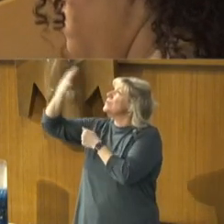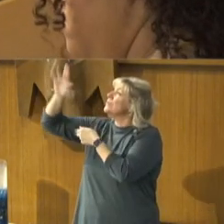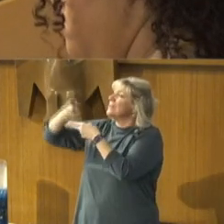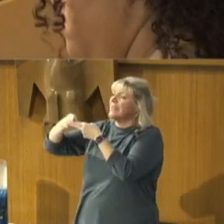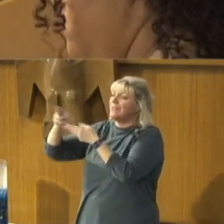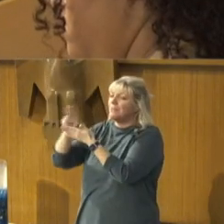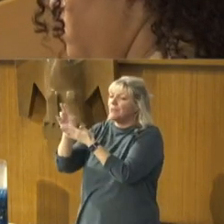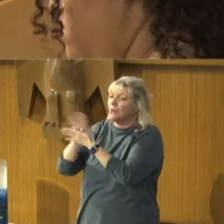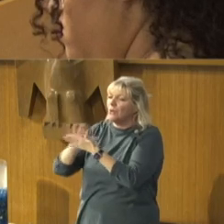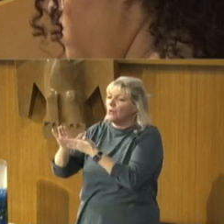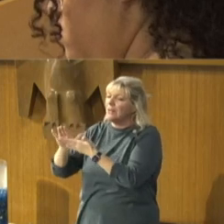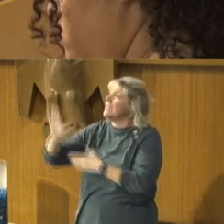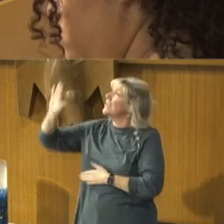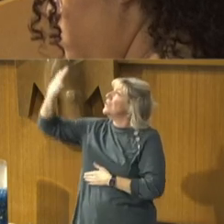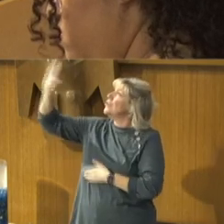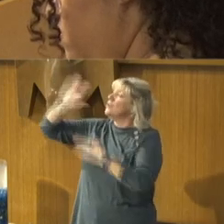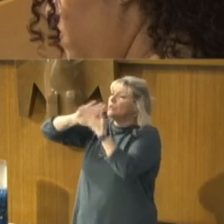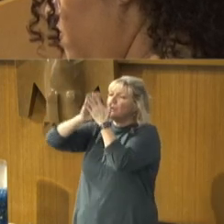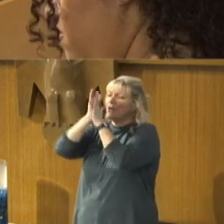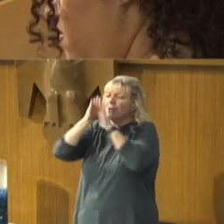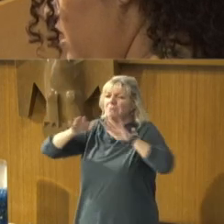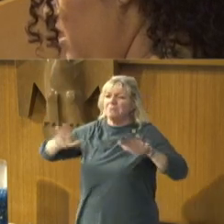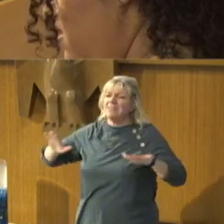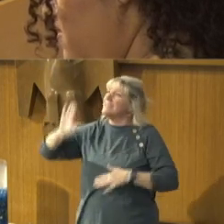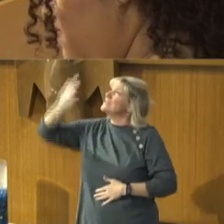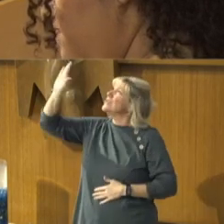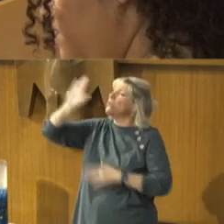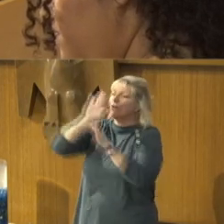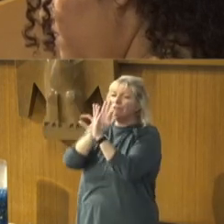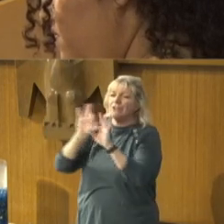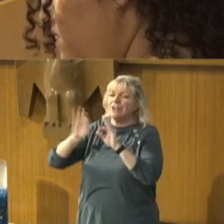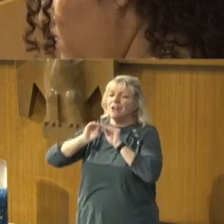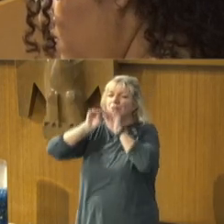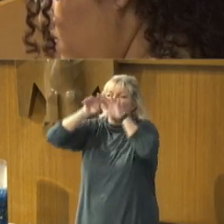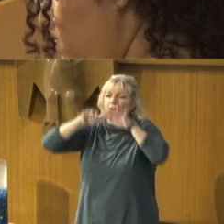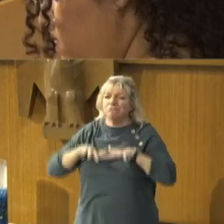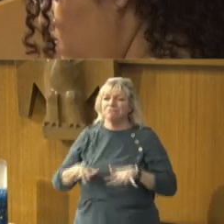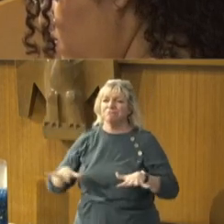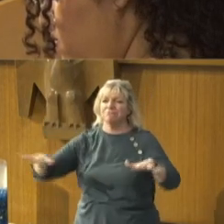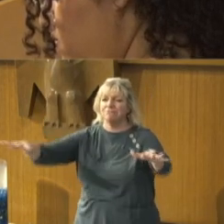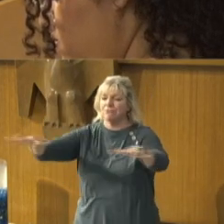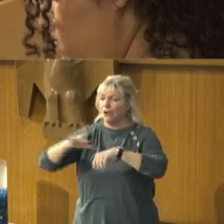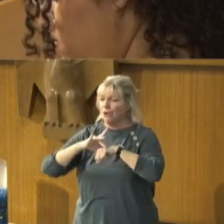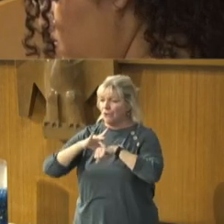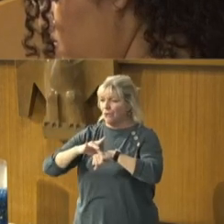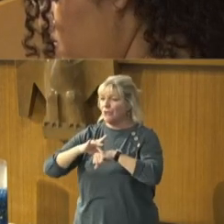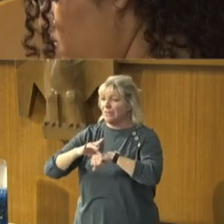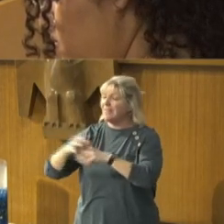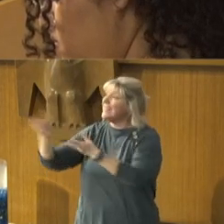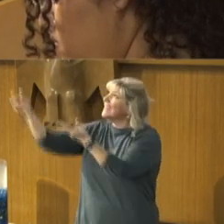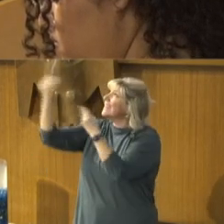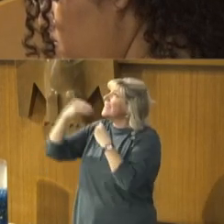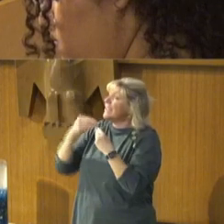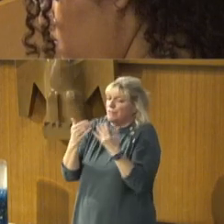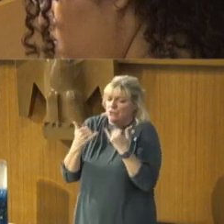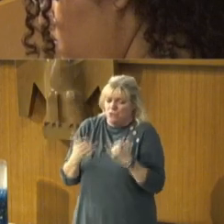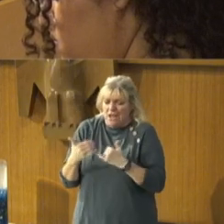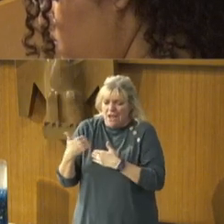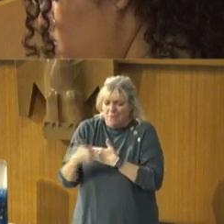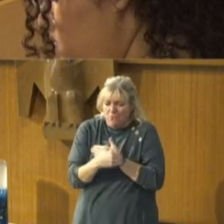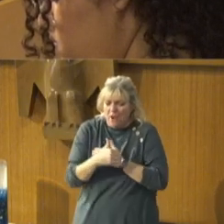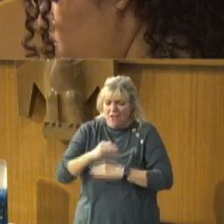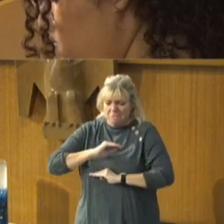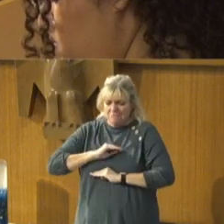name. May your commonwealth of peace and freedom flourish on earth. Give us this day bread for